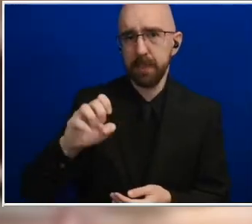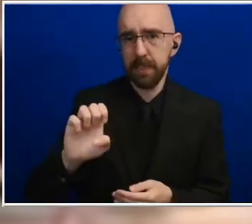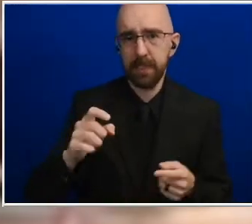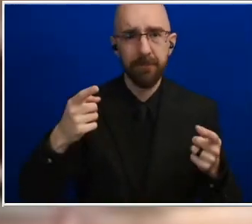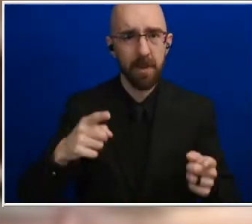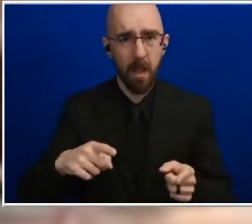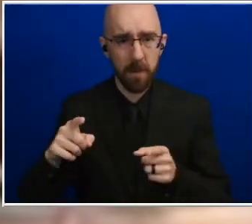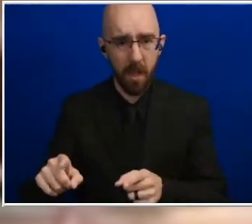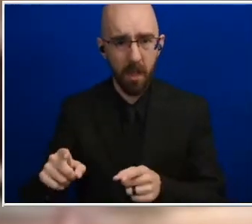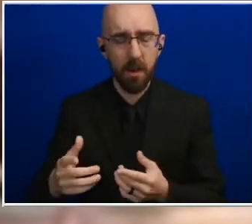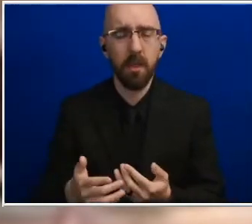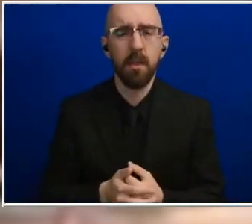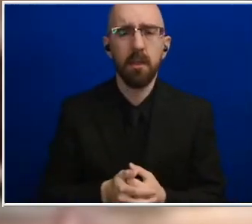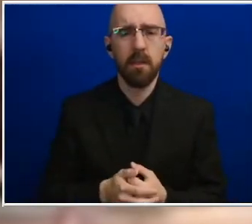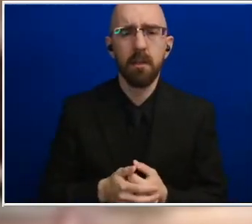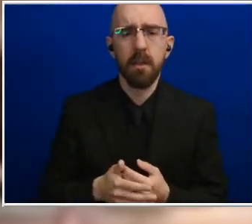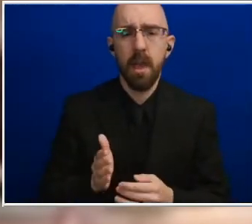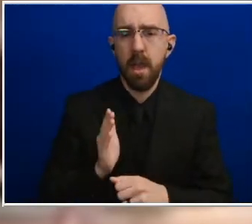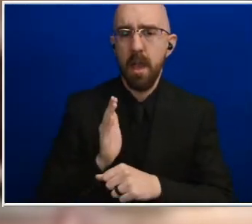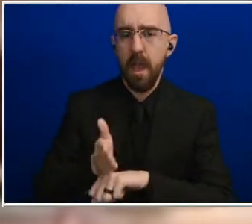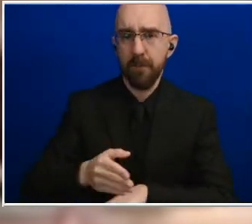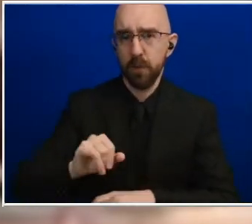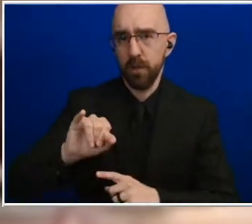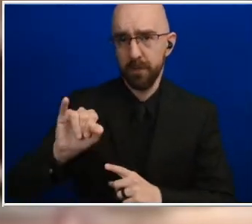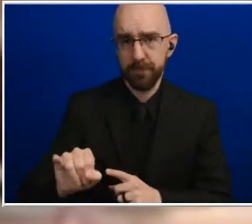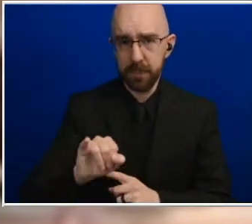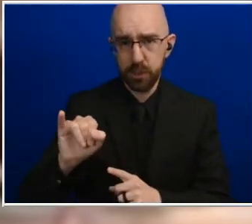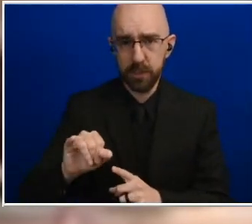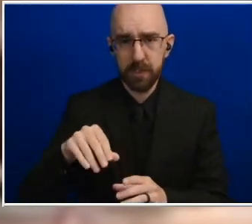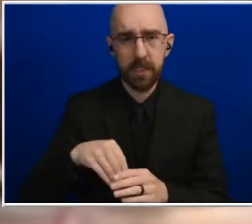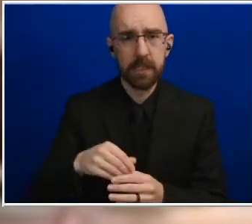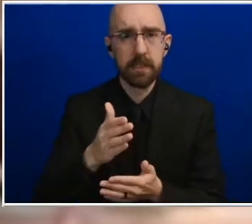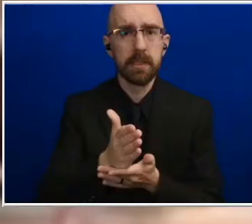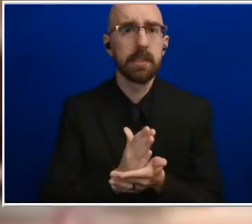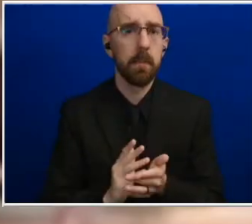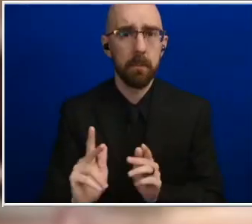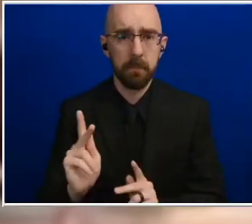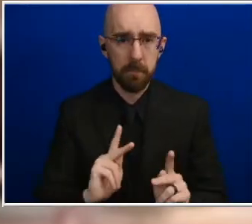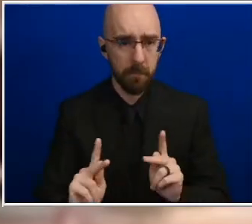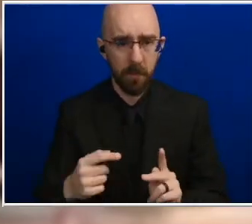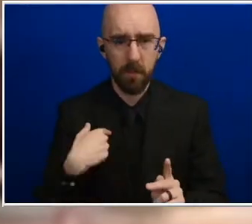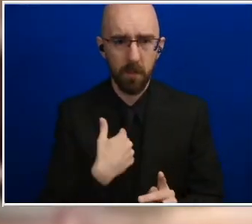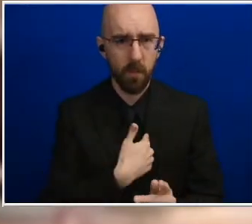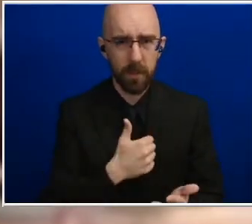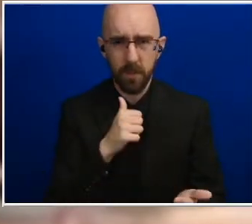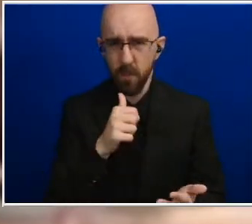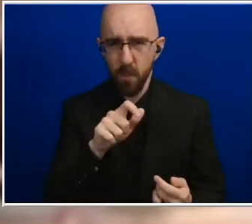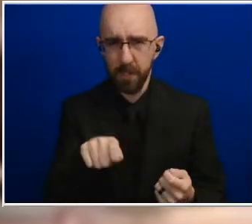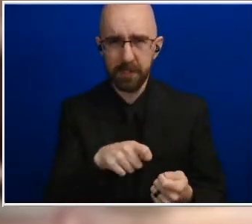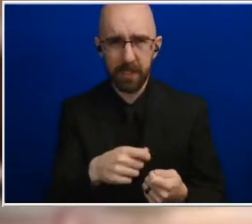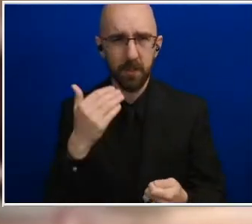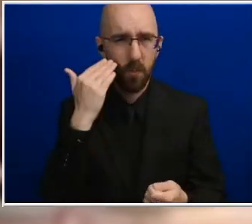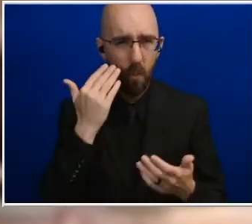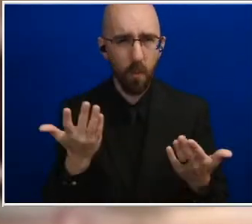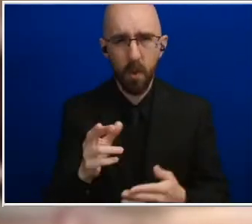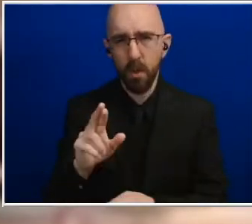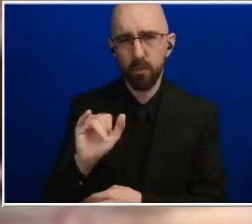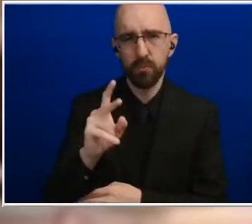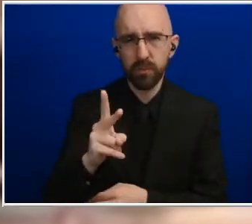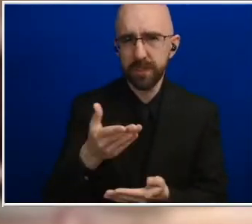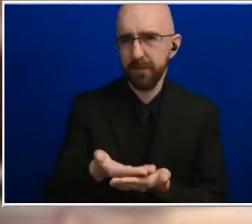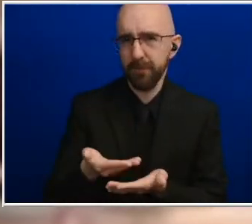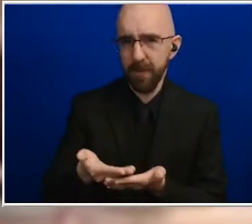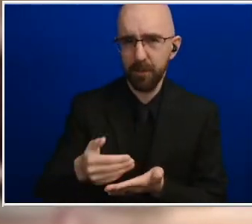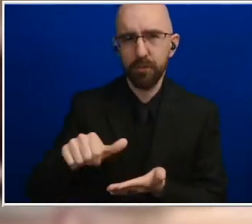be is that after infection in some people, and we don't necessarily know what the risk factors are other